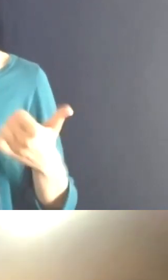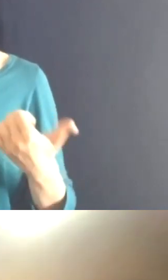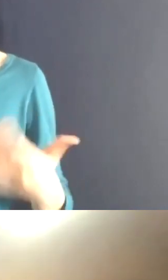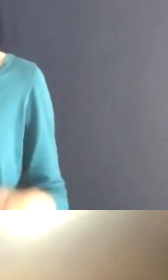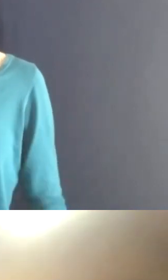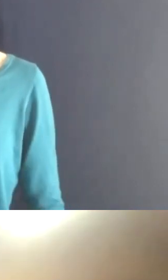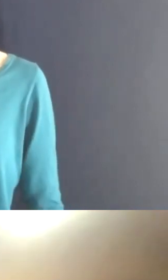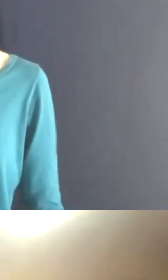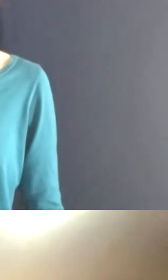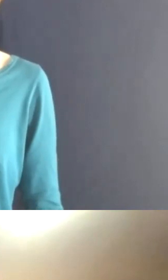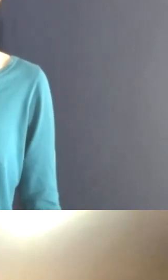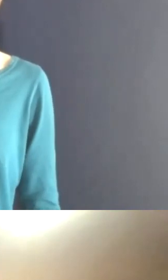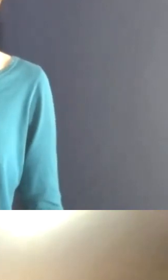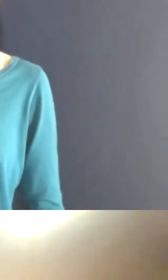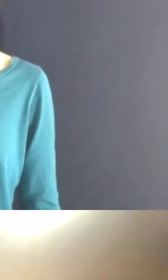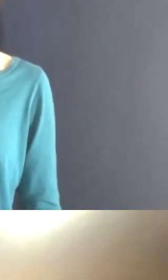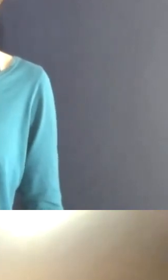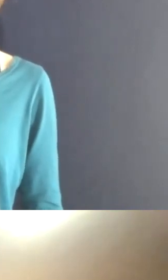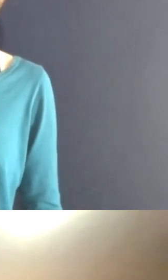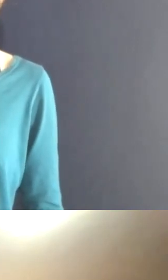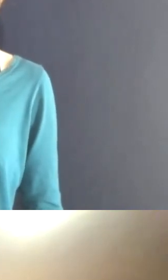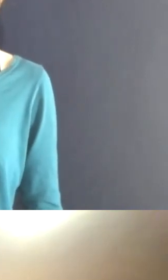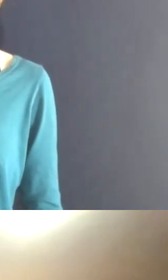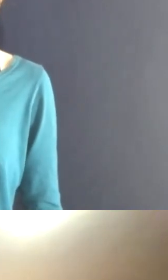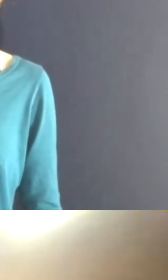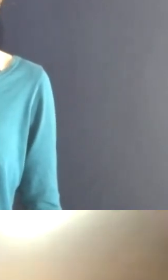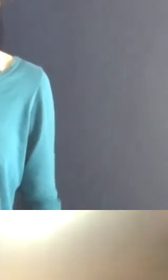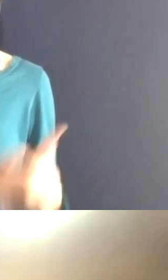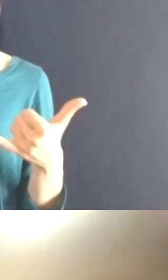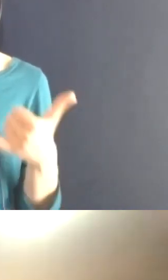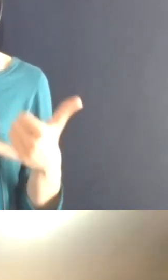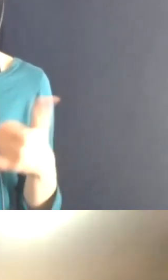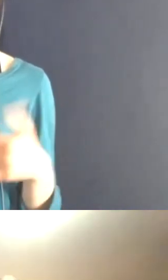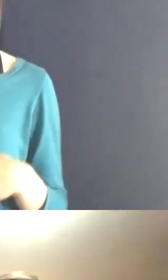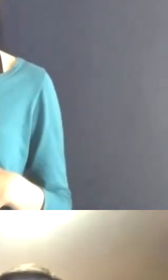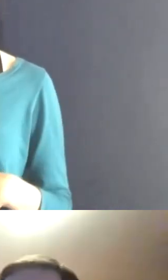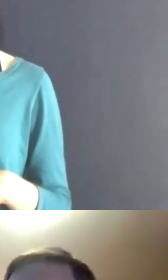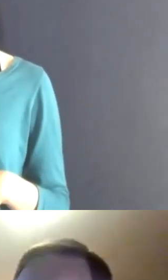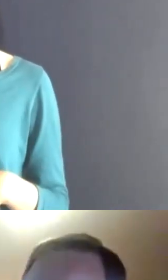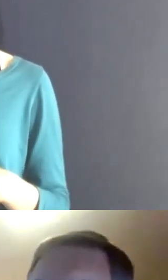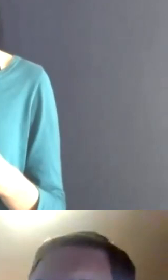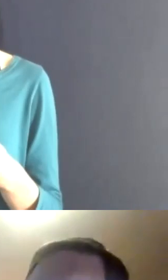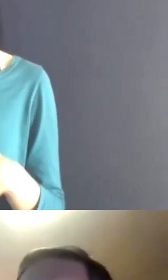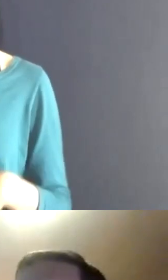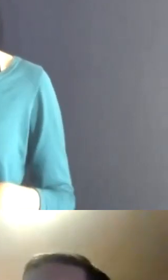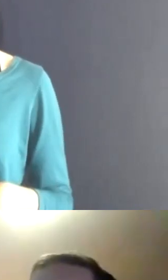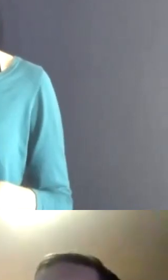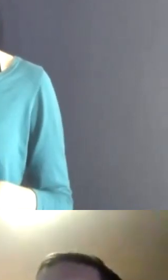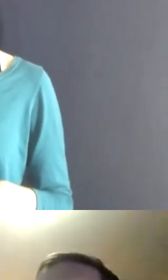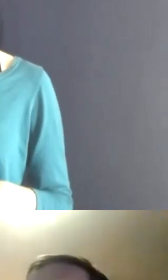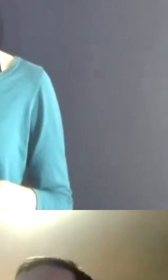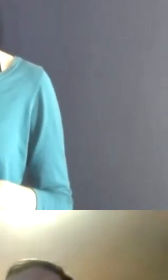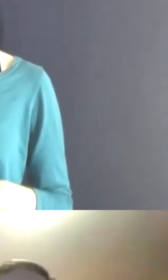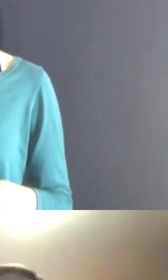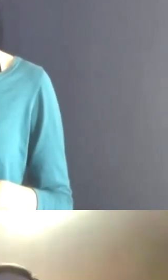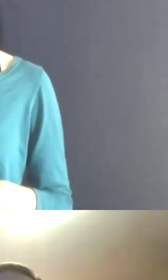Thanks for that question. Right now, and I think part of your question is maybe the fact that these terms get